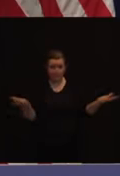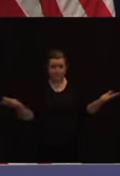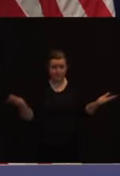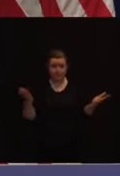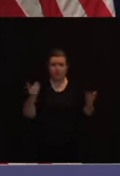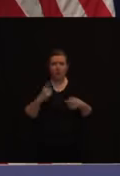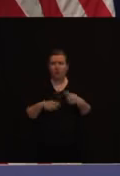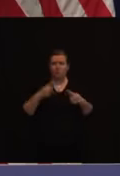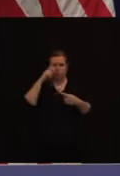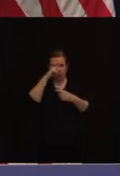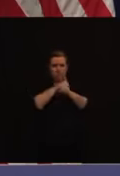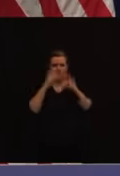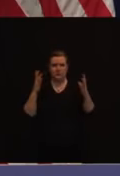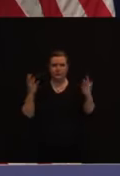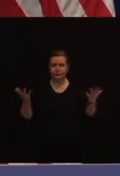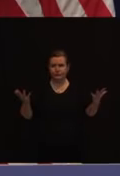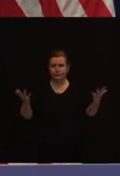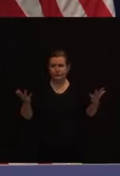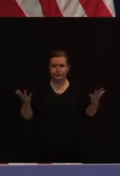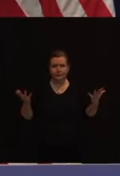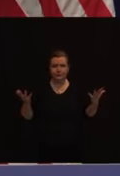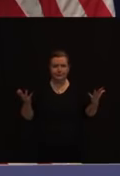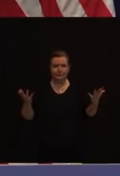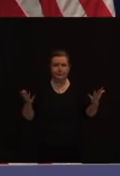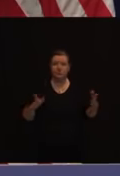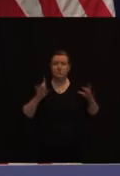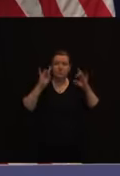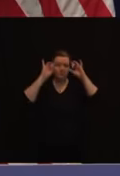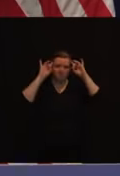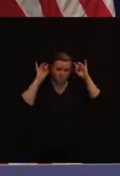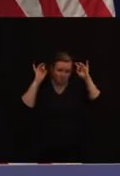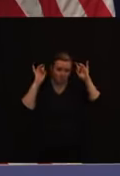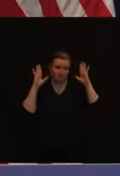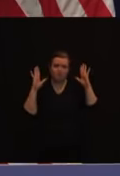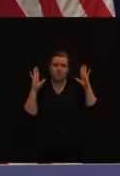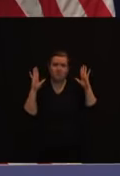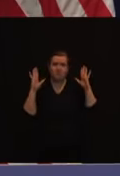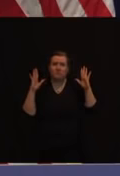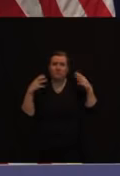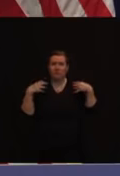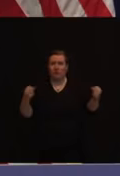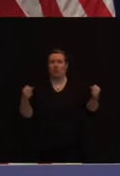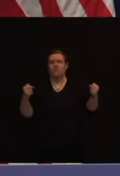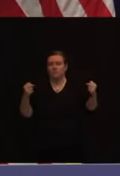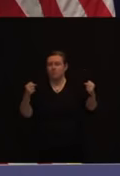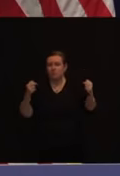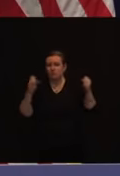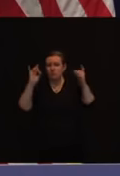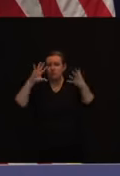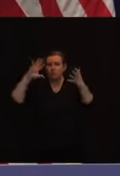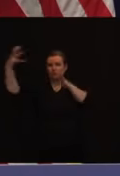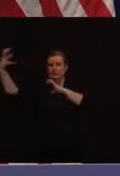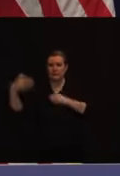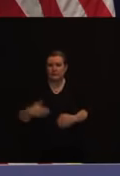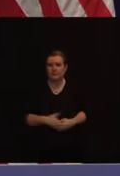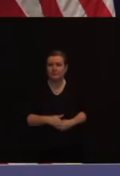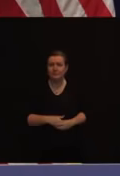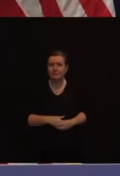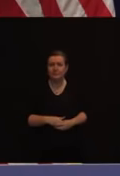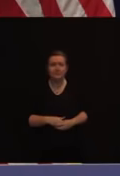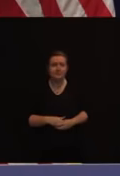largest and most profound healthcare crisis in our country's history, in addition to our state's. So we'll keep you, as